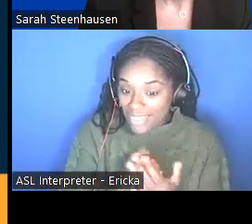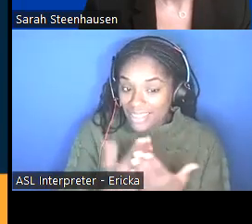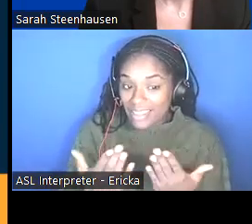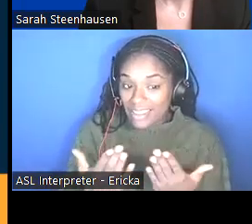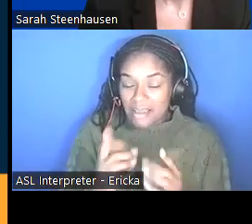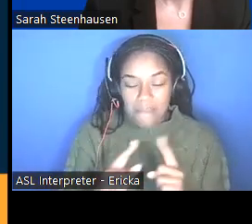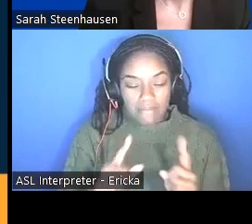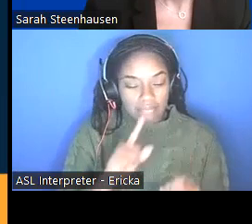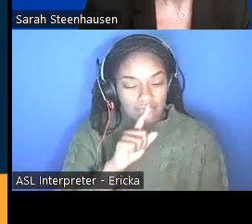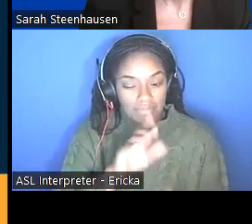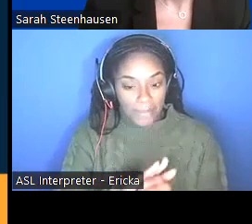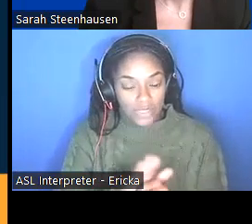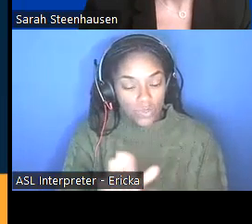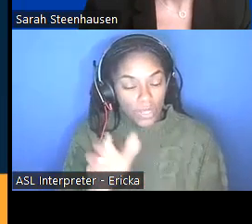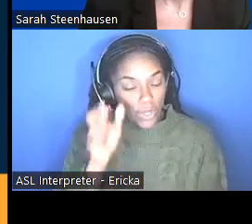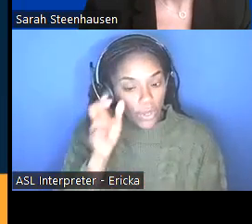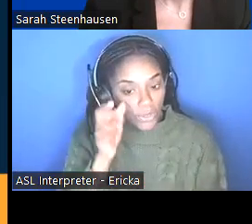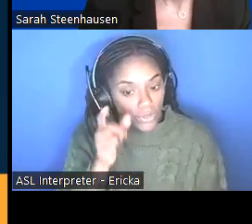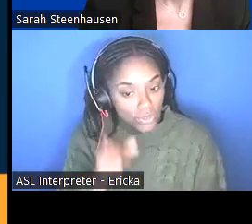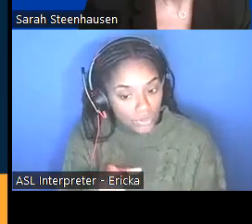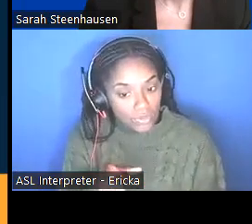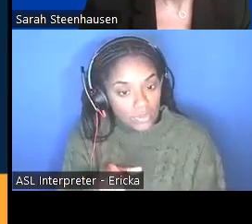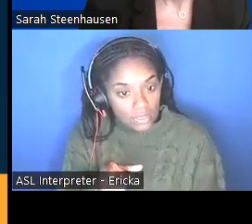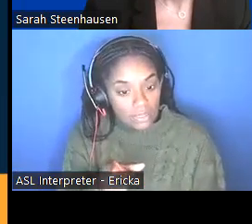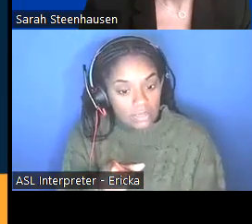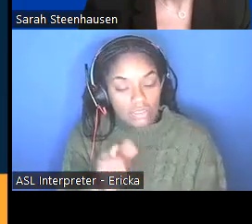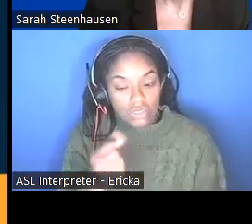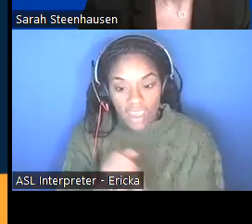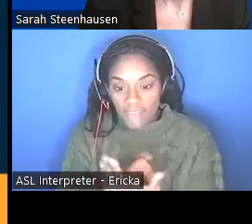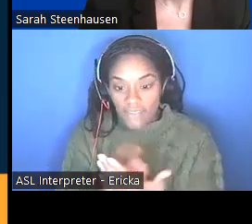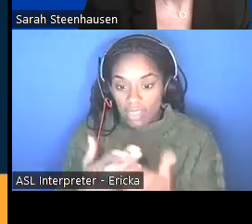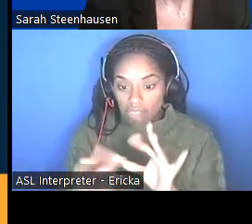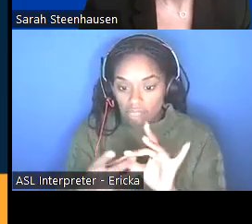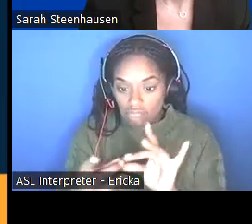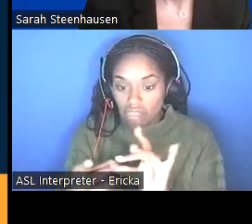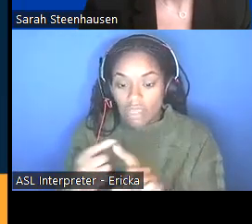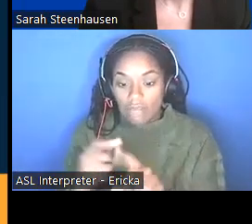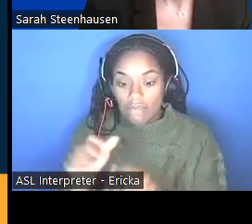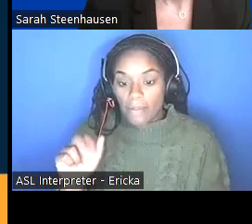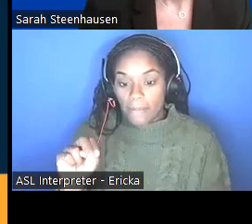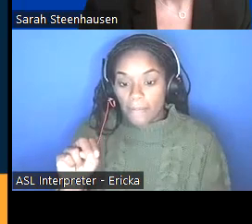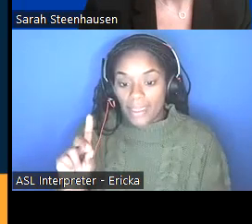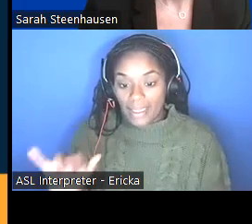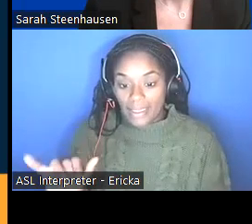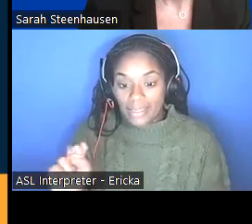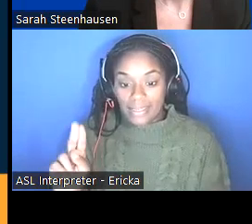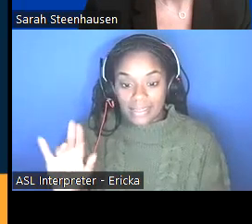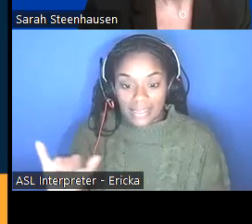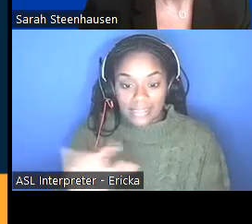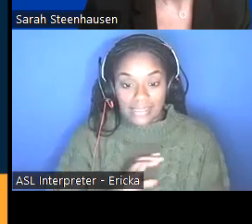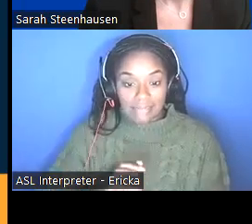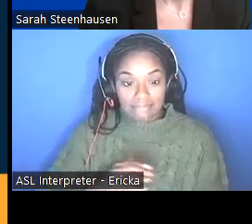me assure you, we heard you. And so we will take back what was just shared by Andy, Nancy, the committee members,